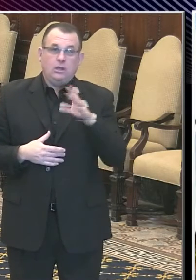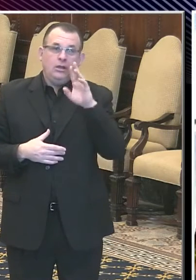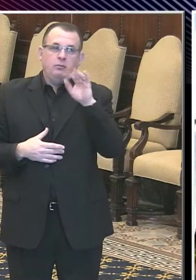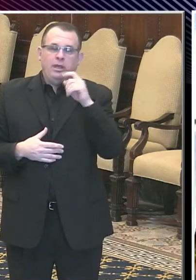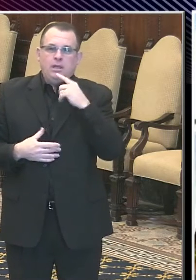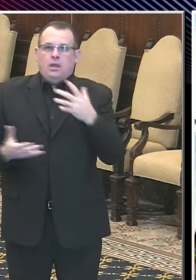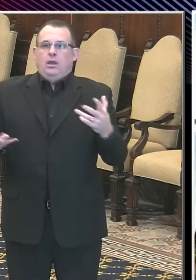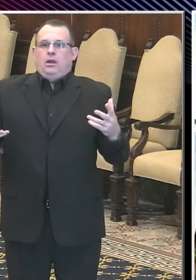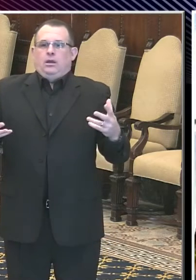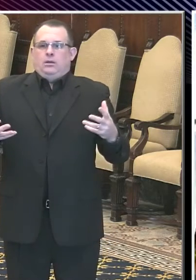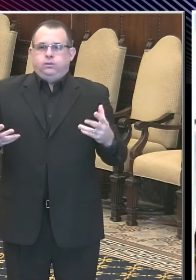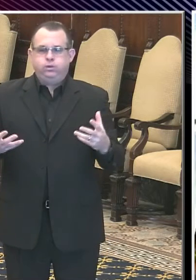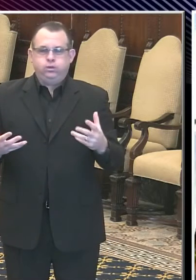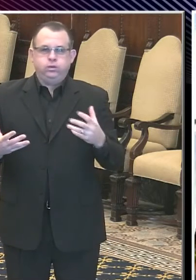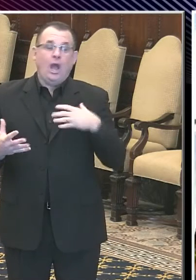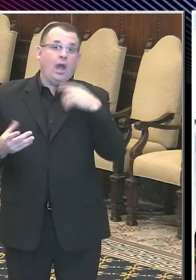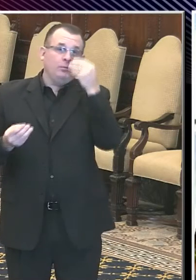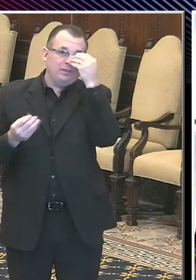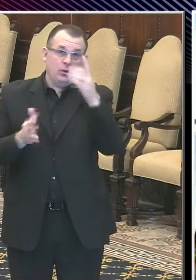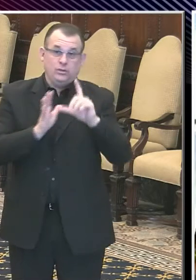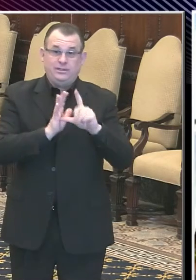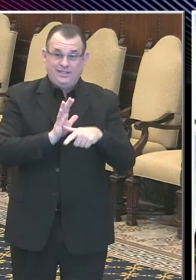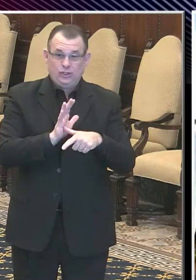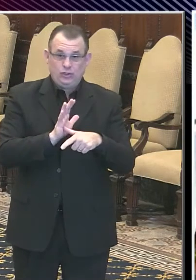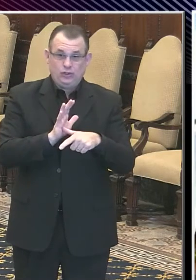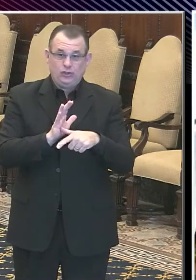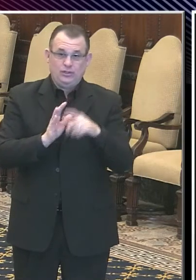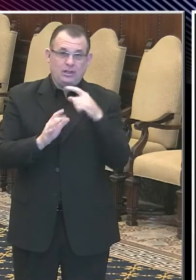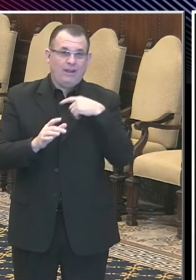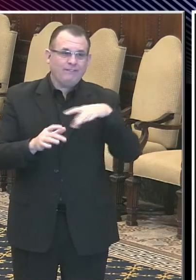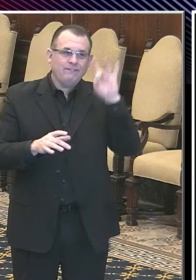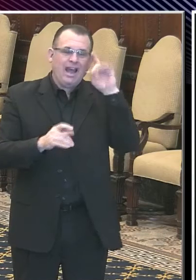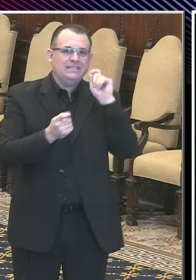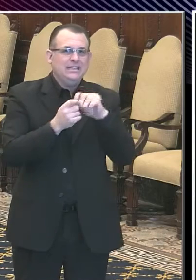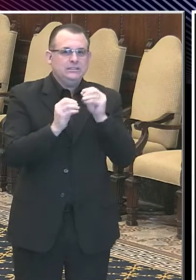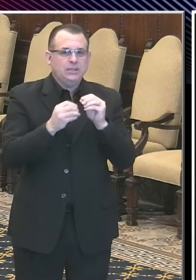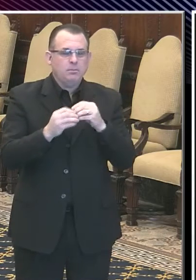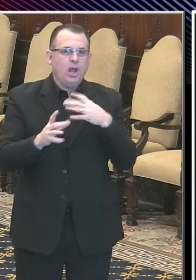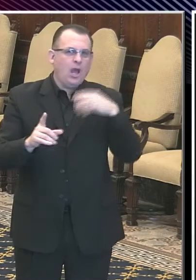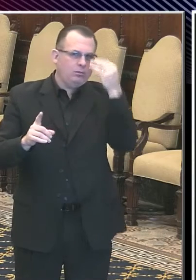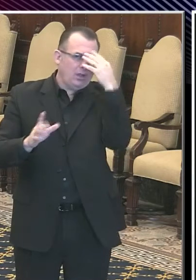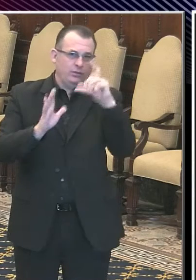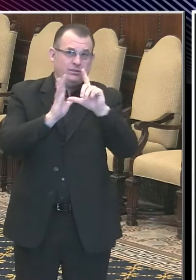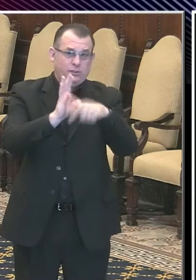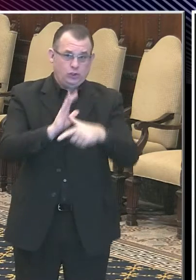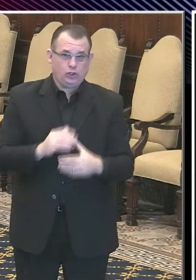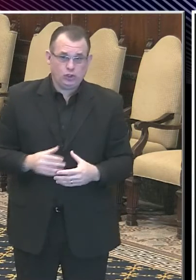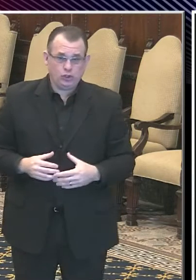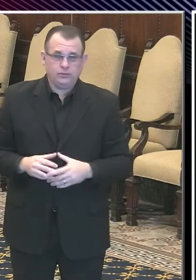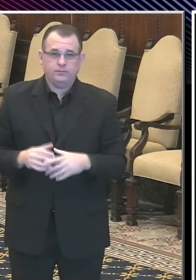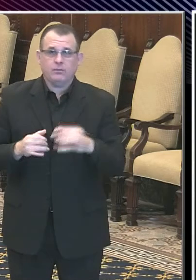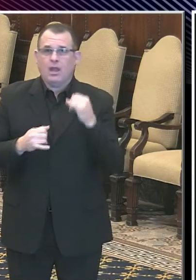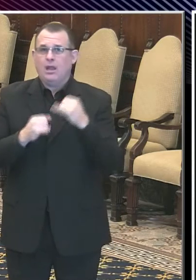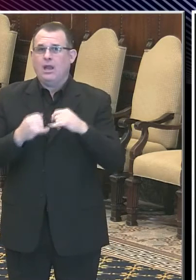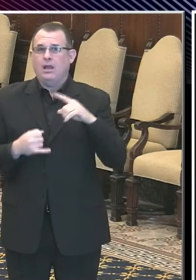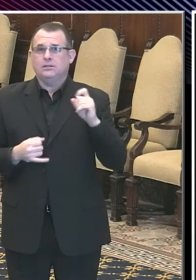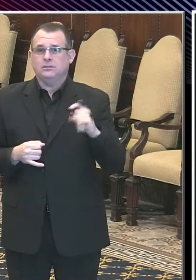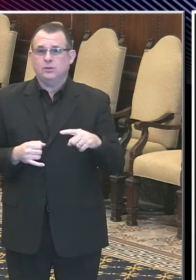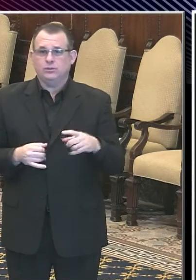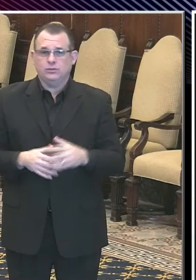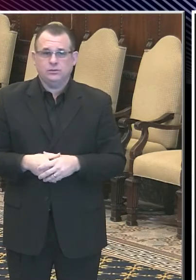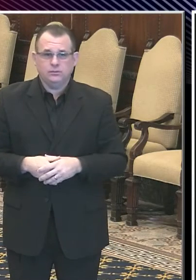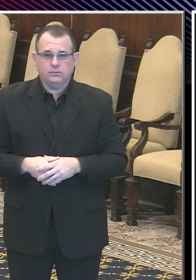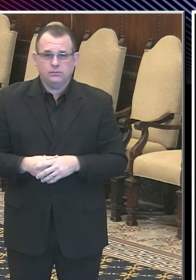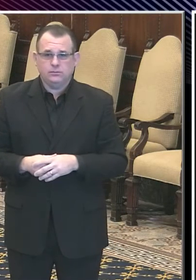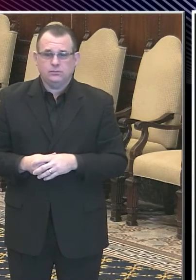Let us get back to you, Max, Okay. and we'll circle back. Okay. One last smaller question. Considering the sort